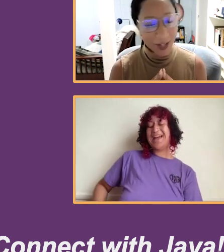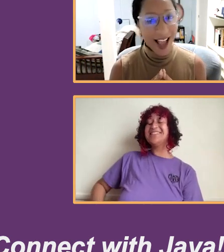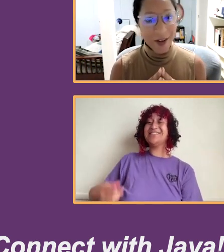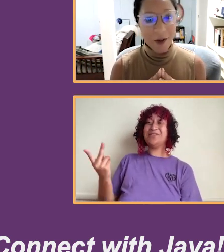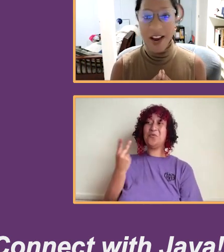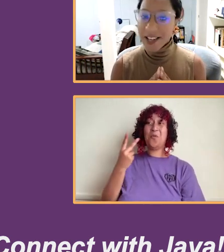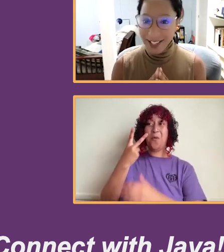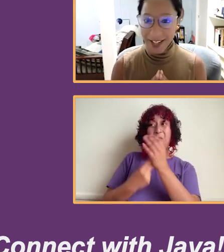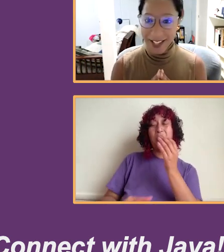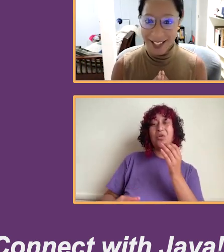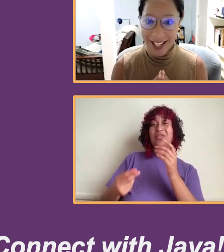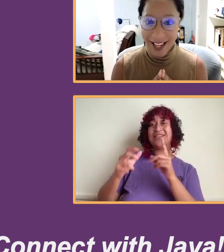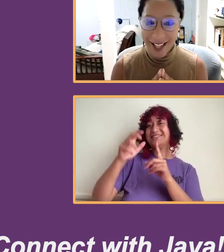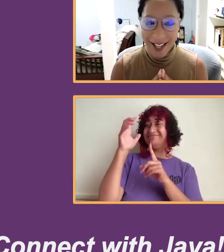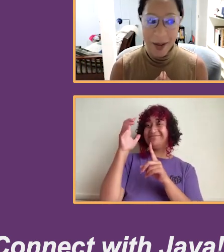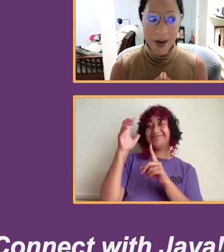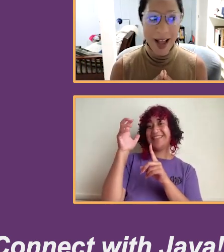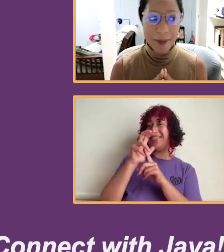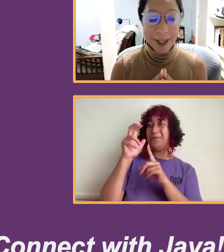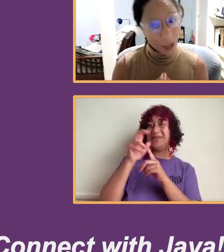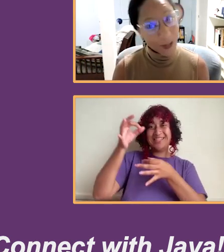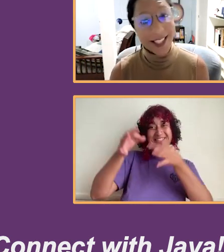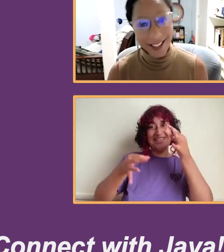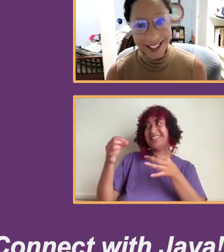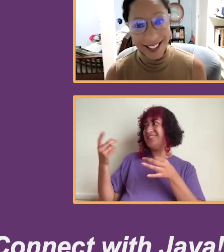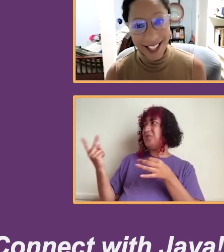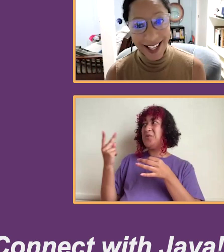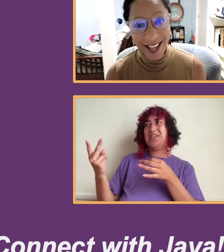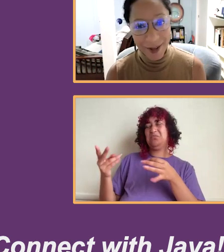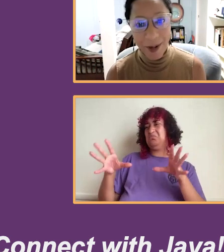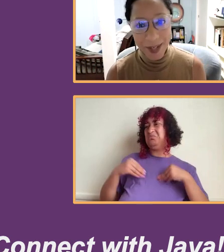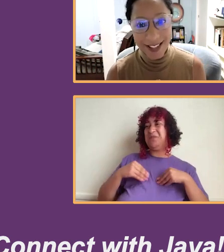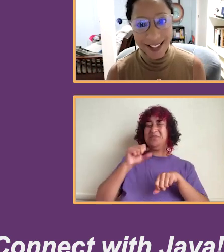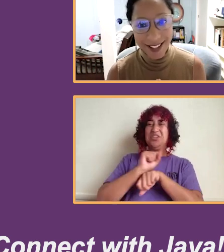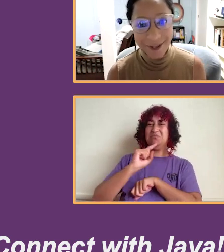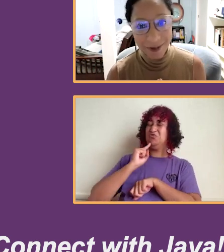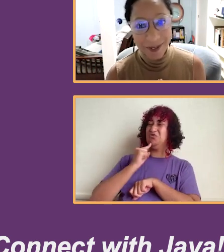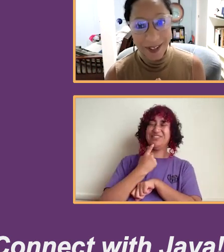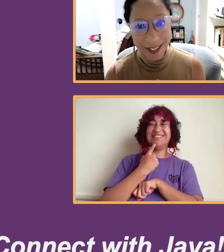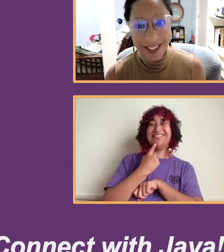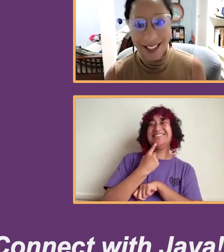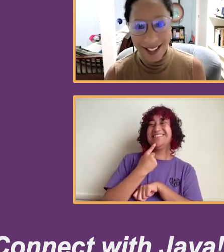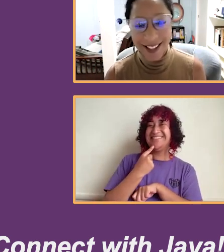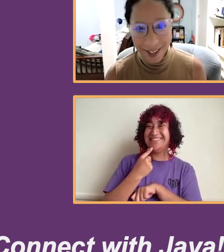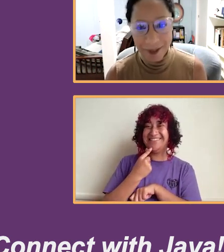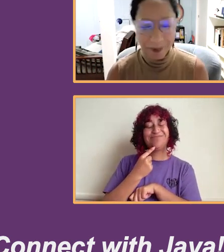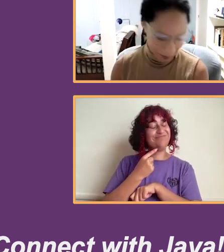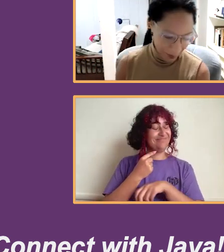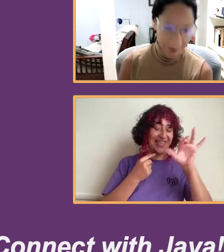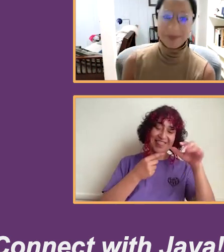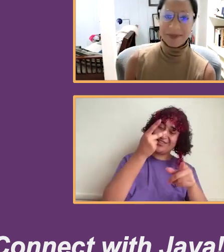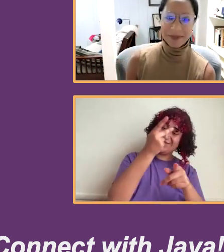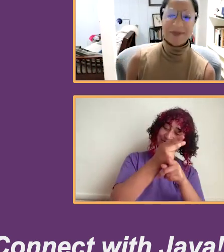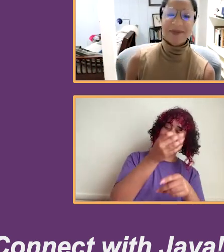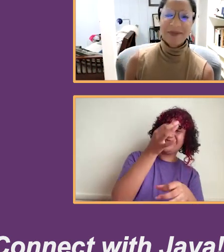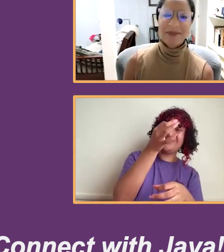And we took that very seriously. We did. Seriously at moments. That's right. We found each